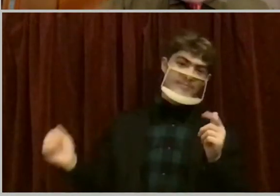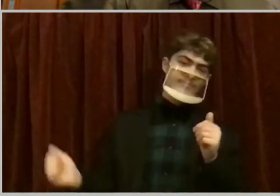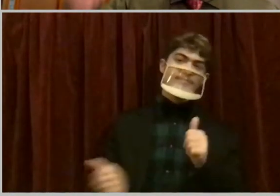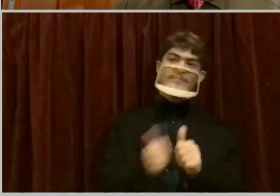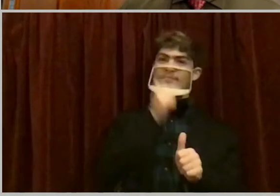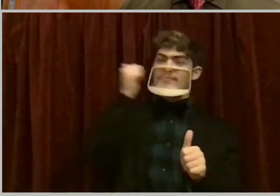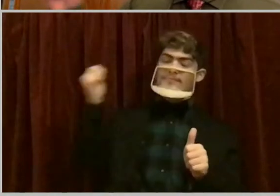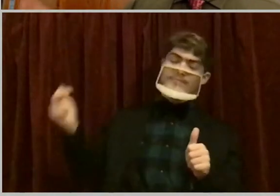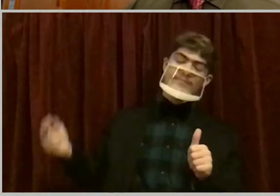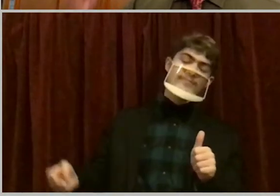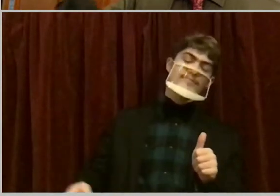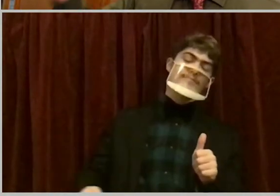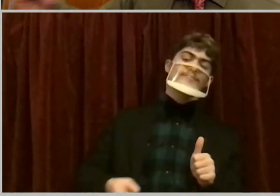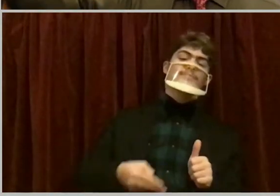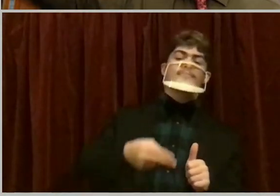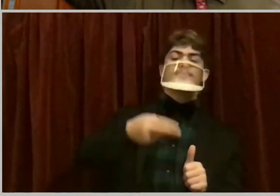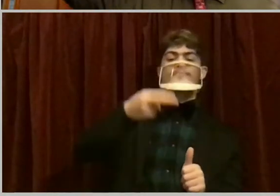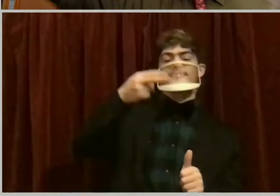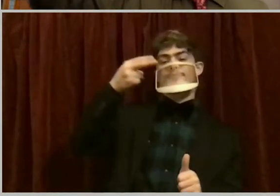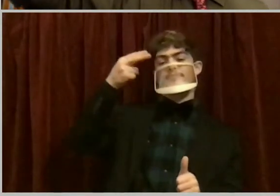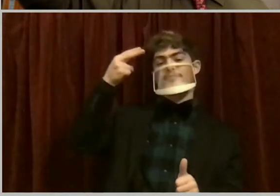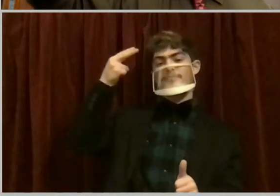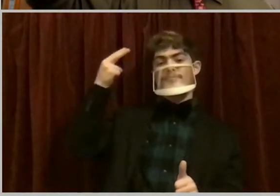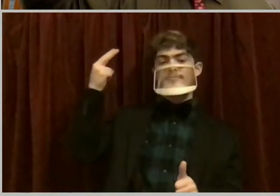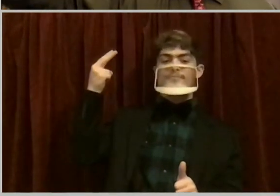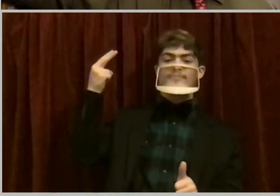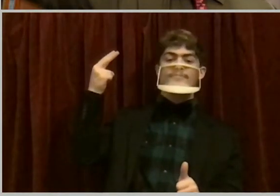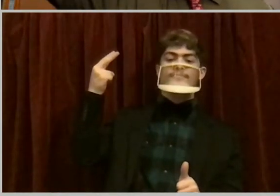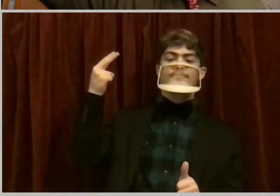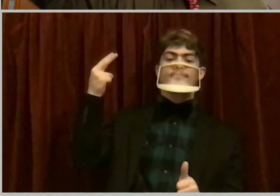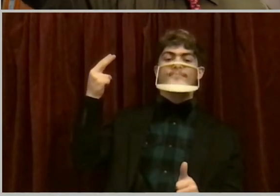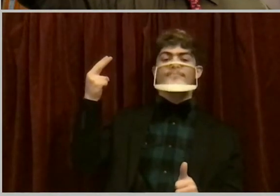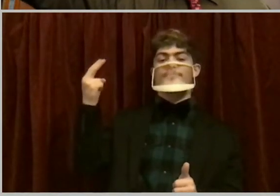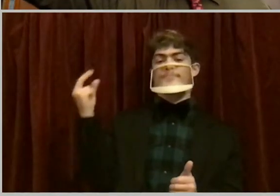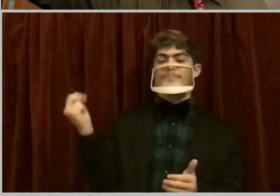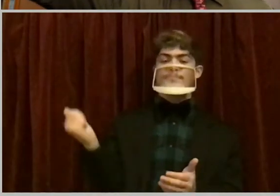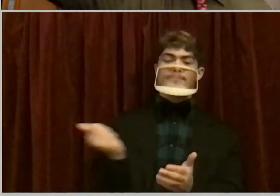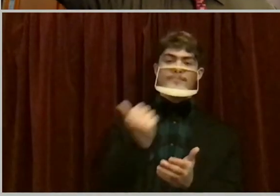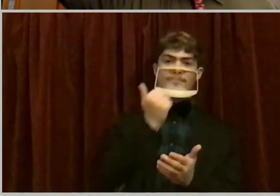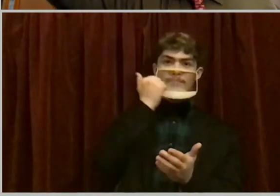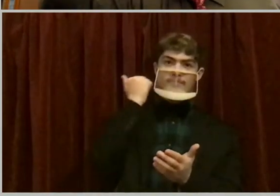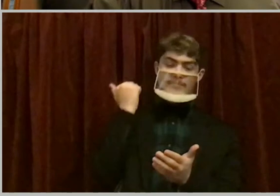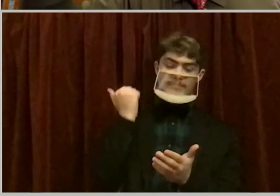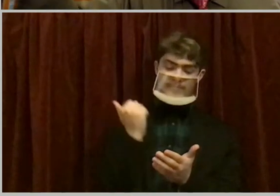Glory in excelsis Deo.